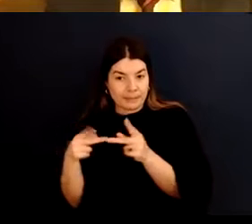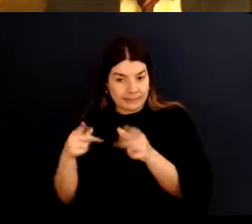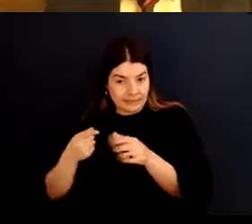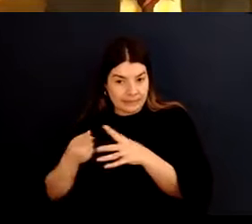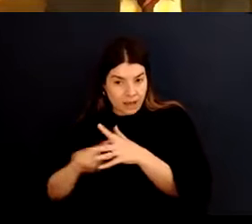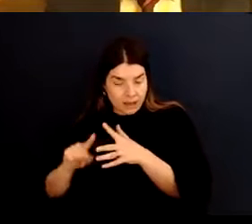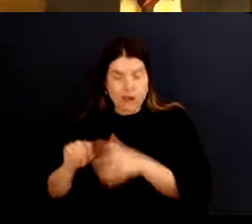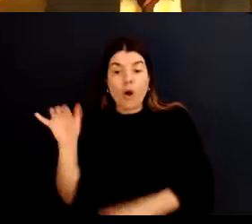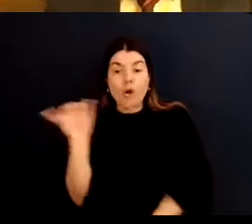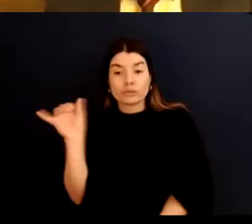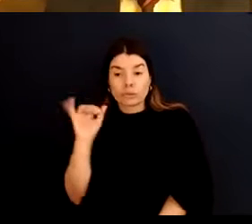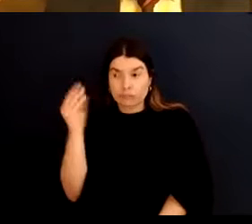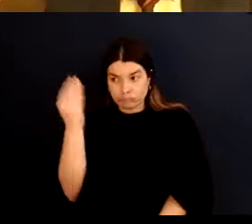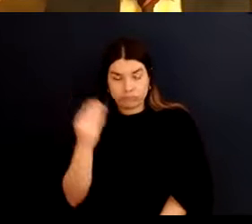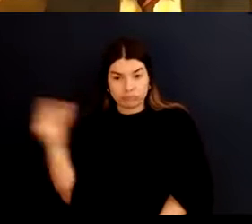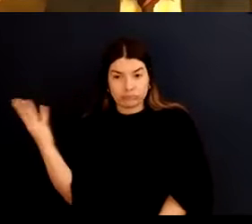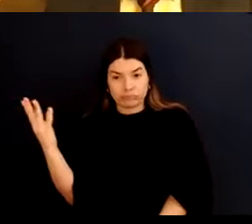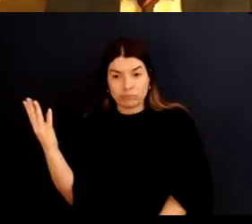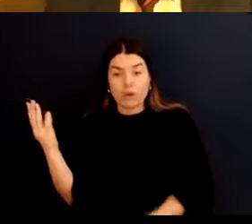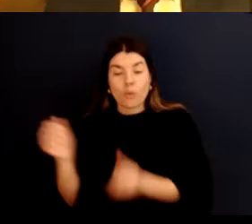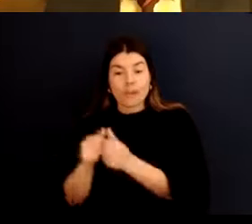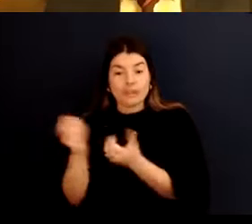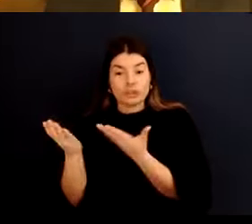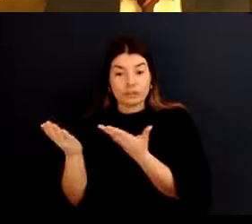through service providers